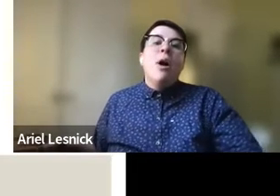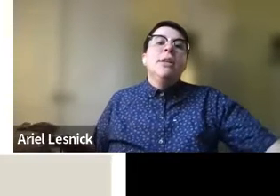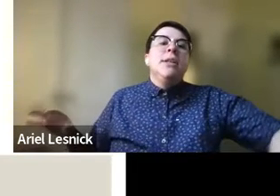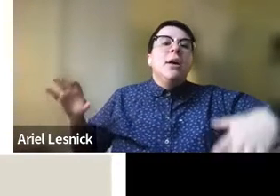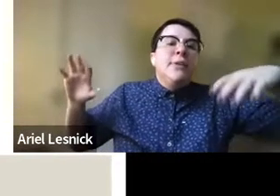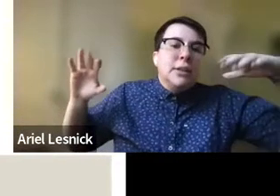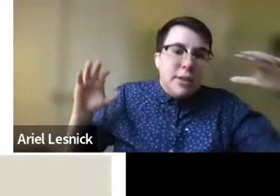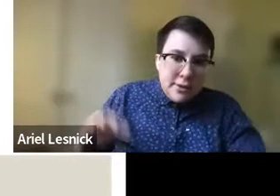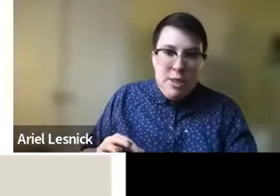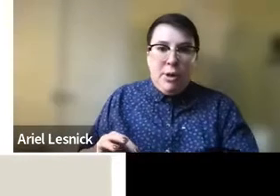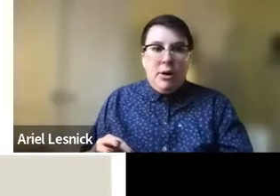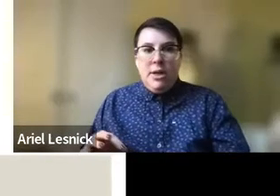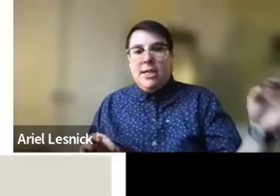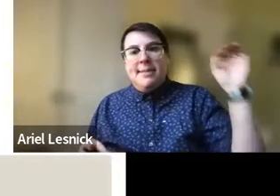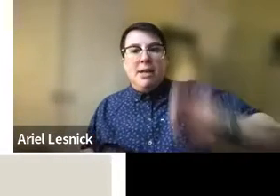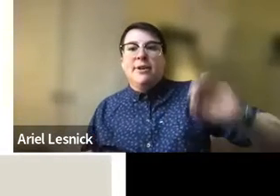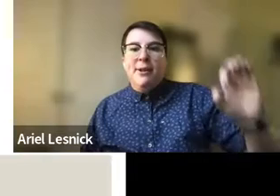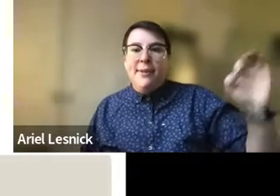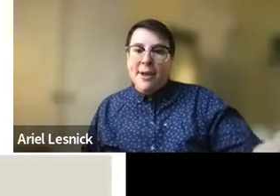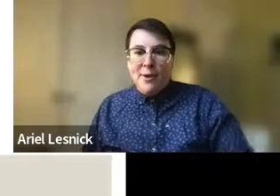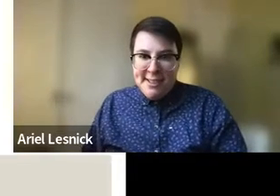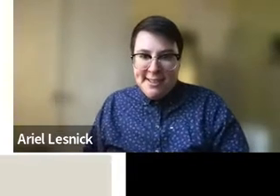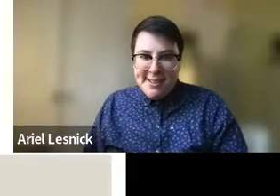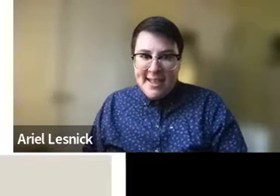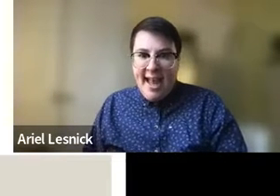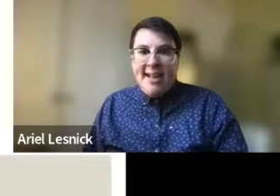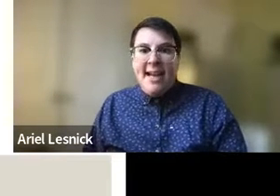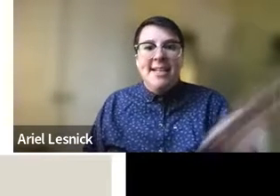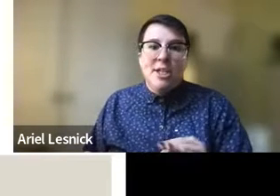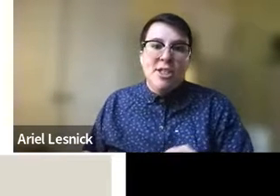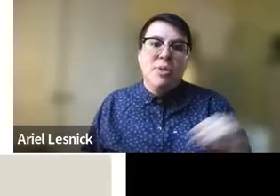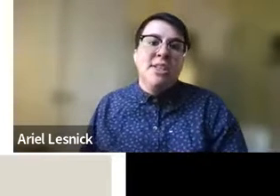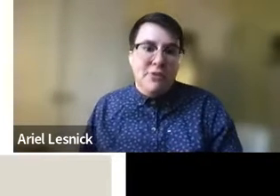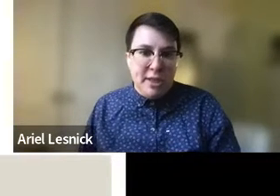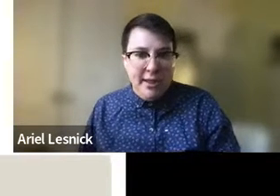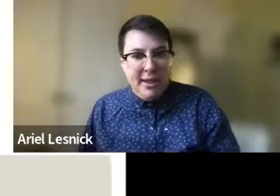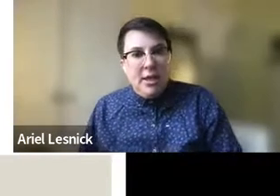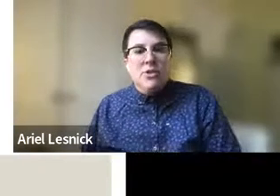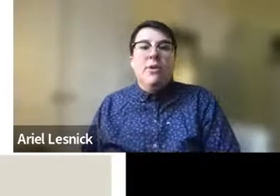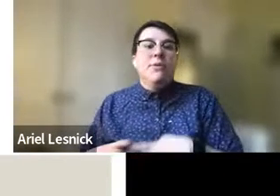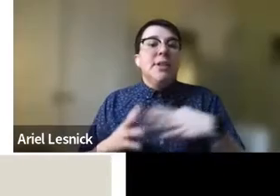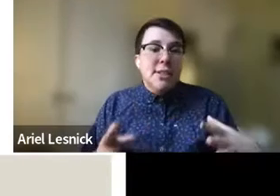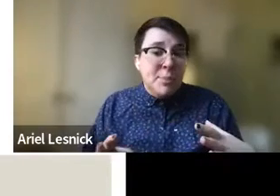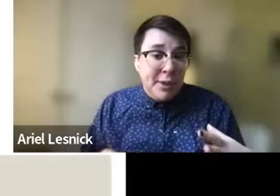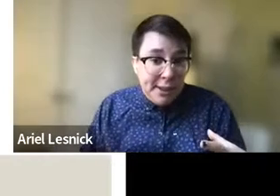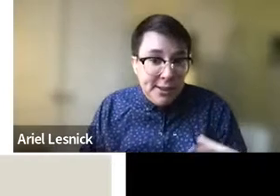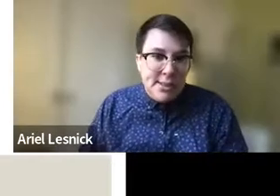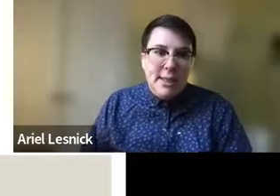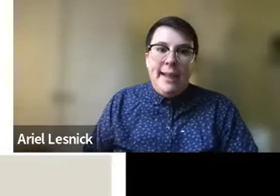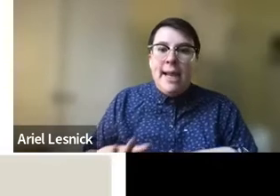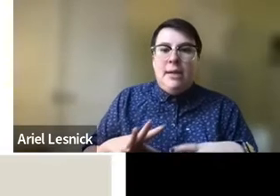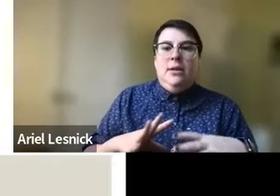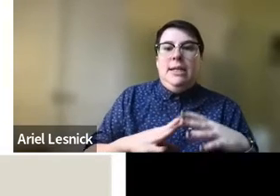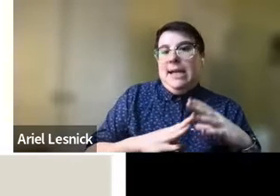And I want to delve a little deeper into mental health diagnoses and identity specifically. So these